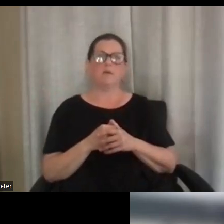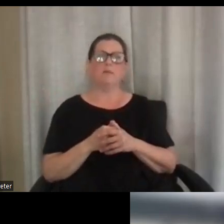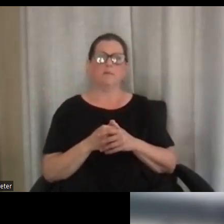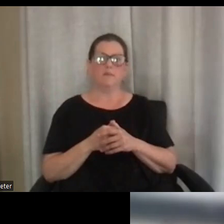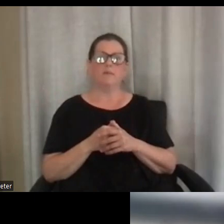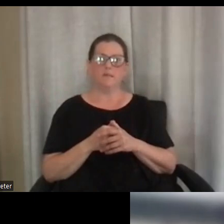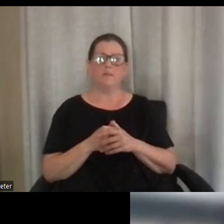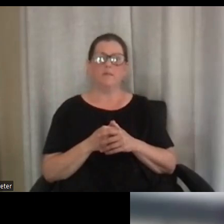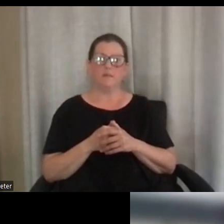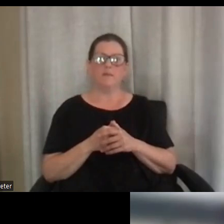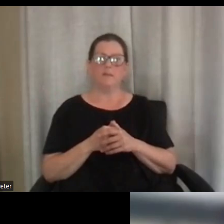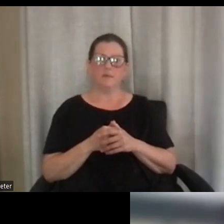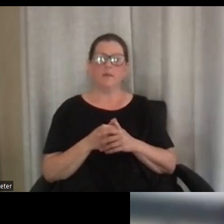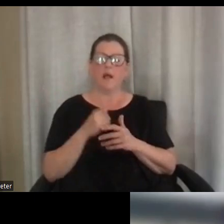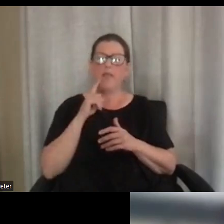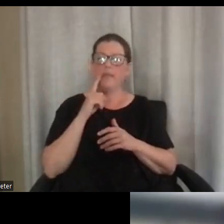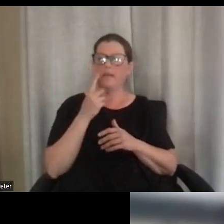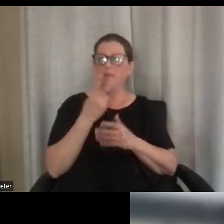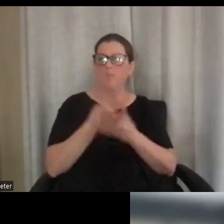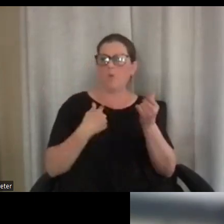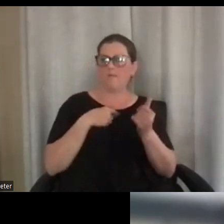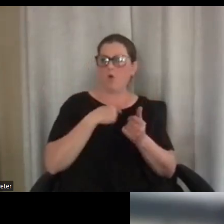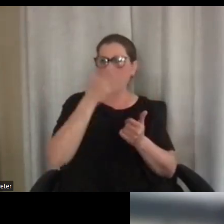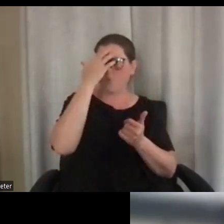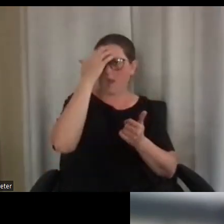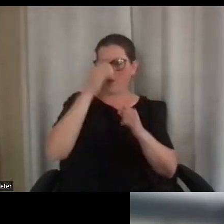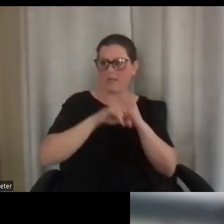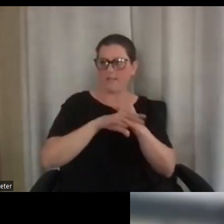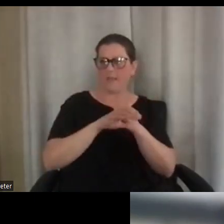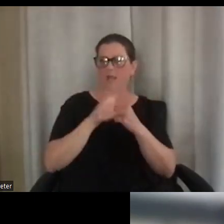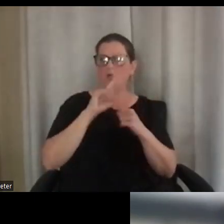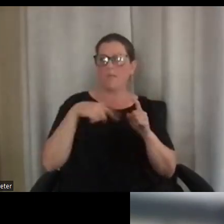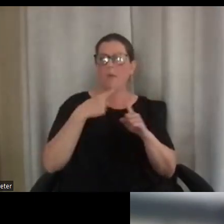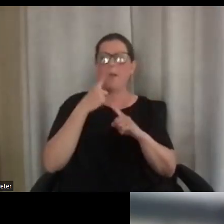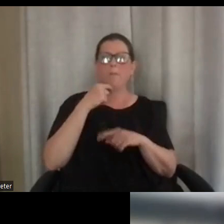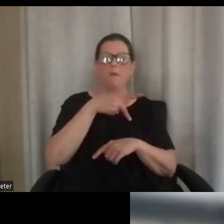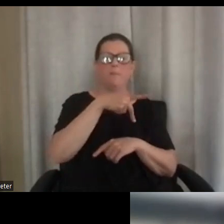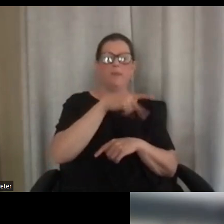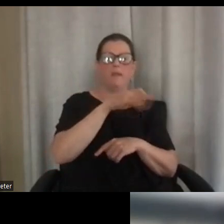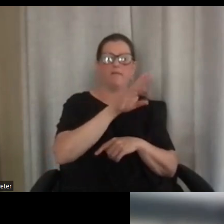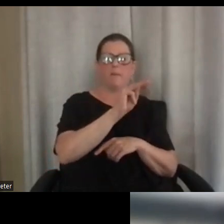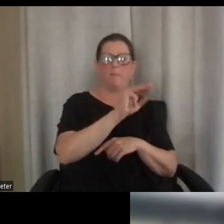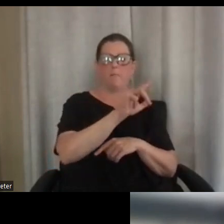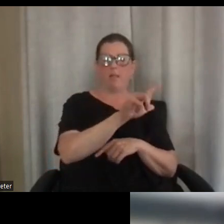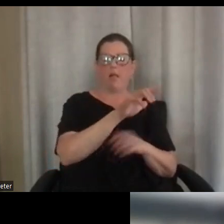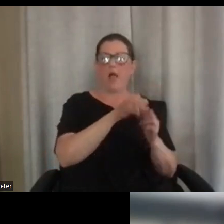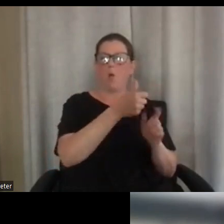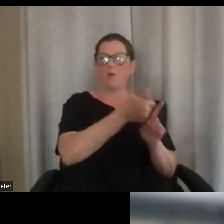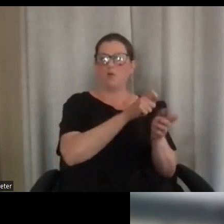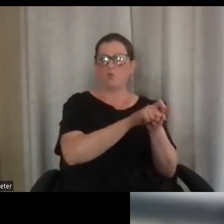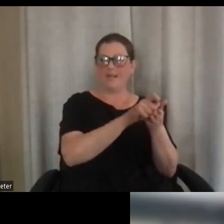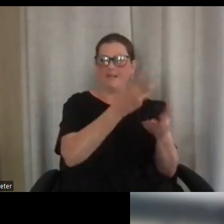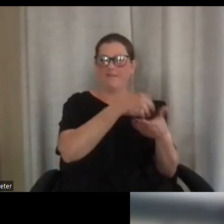our awareness campaigns next to each other is pretty nice, because PFML, at least like how it's written into law and